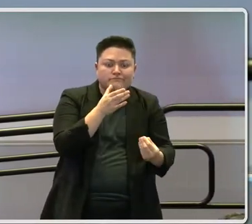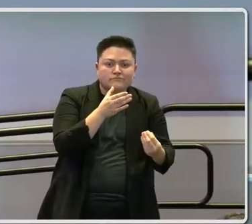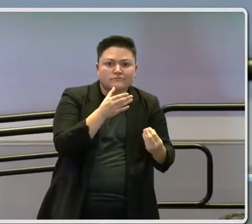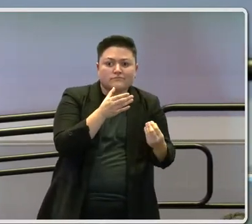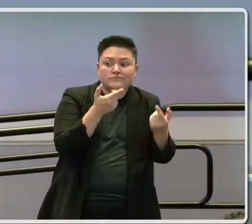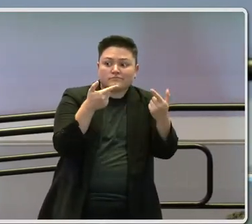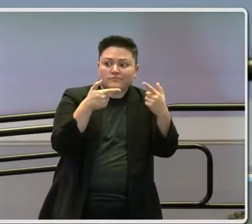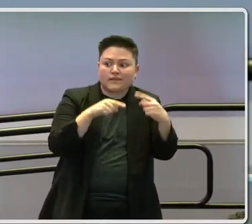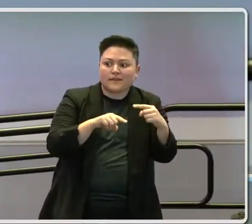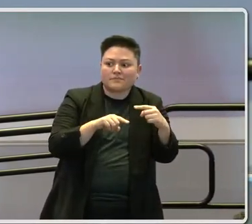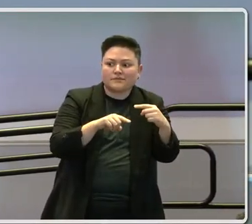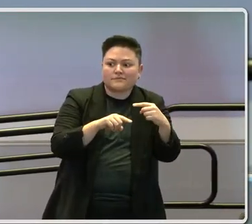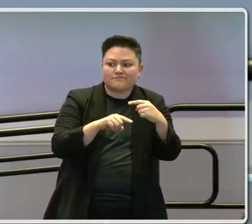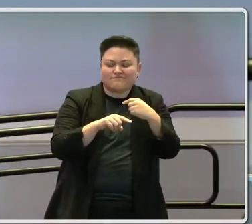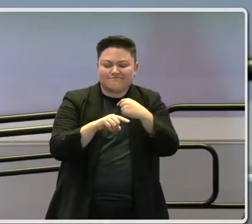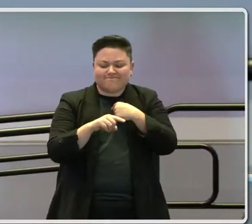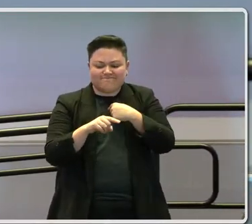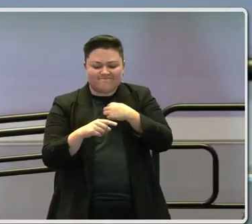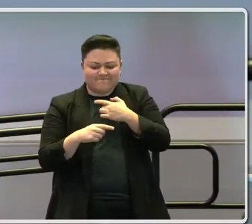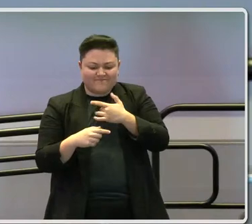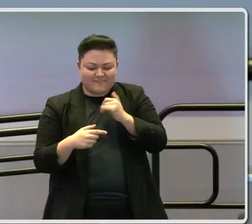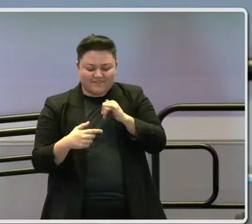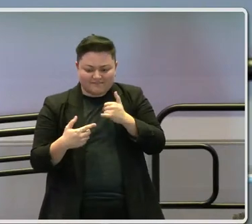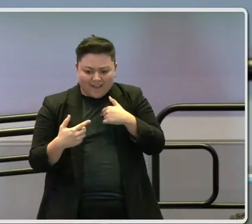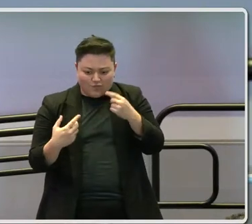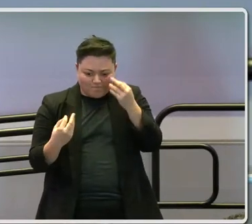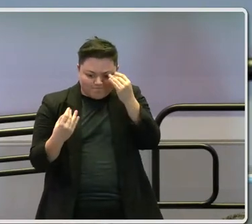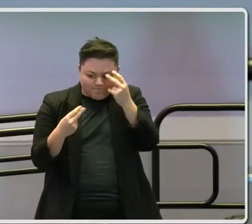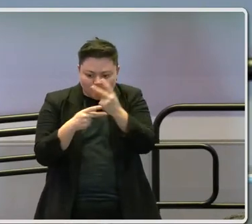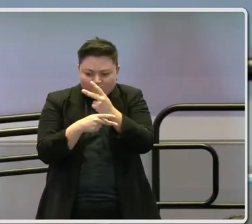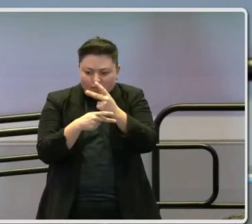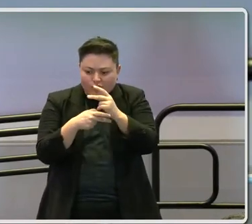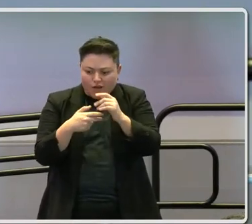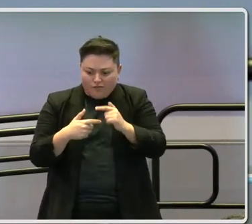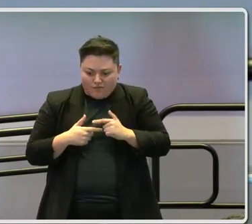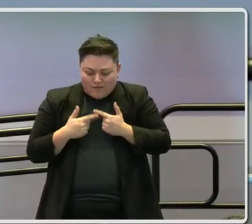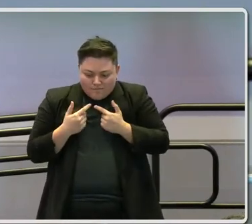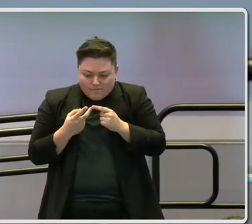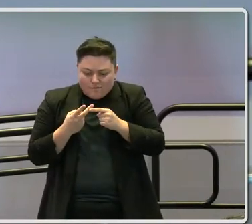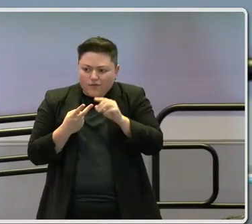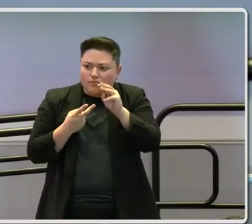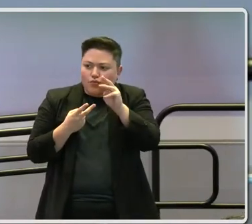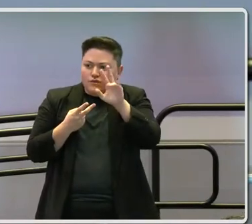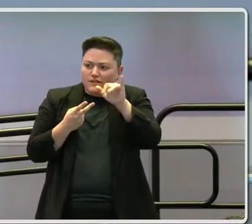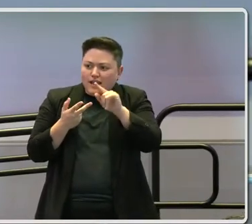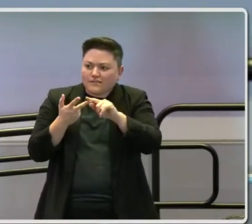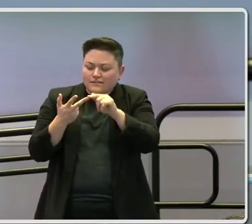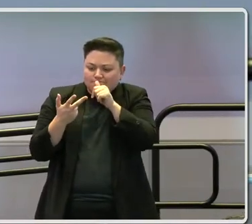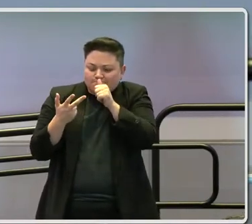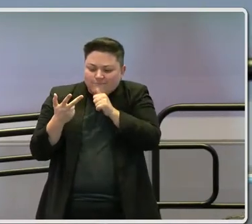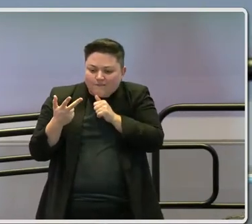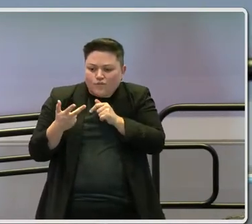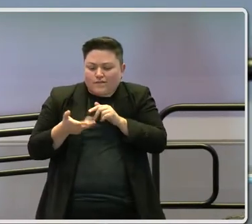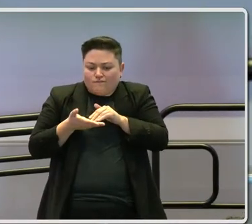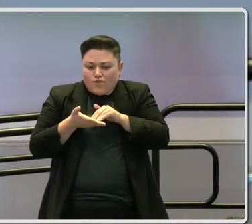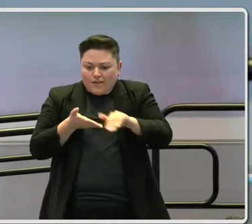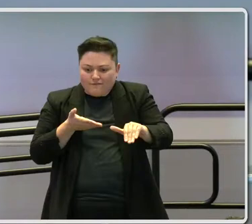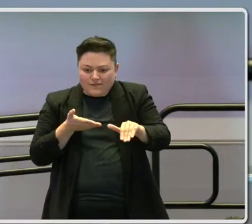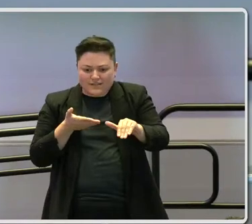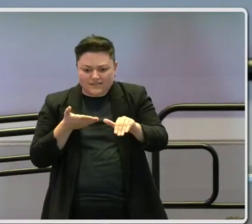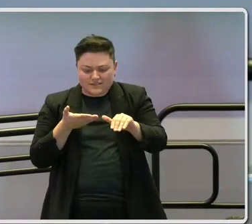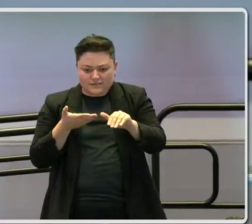into a period of wrestling with mortality, suffering, forgiveness, and finding resilience when I was